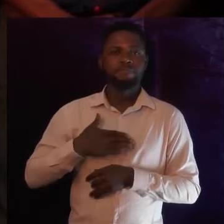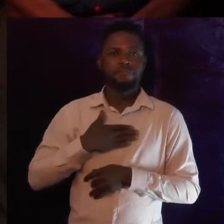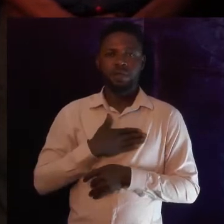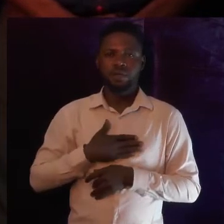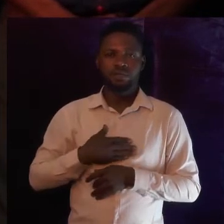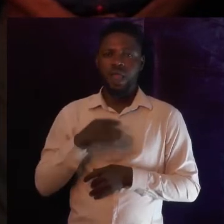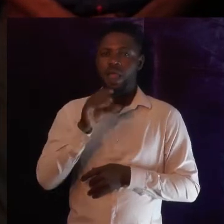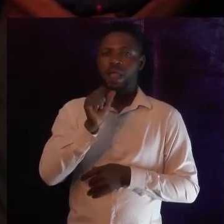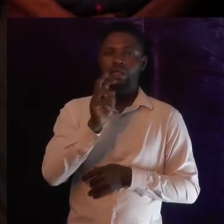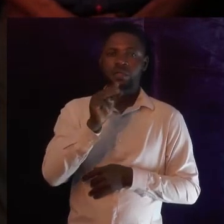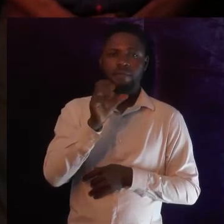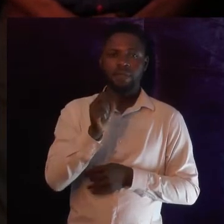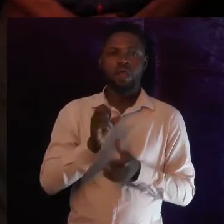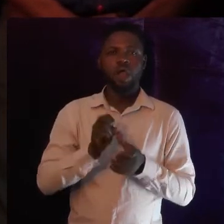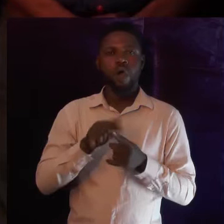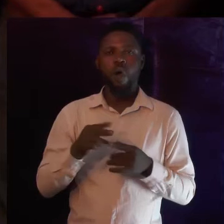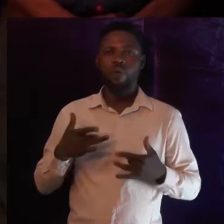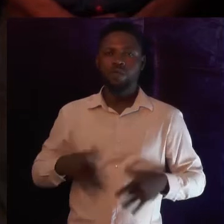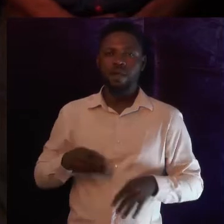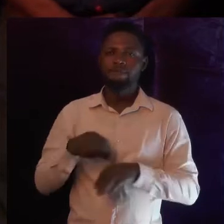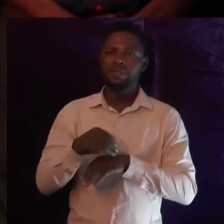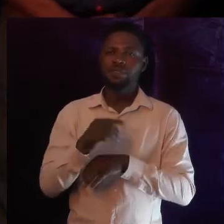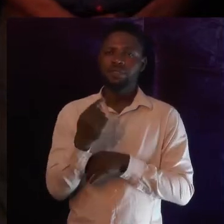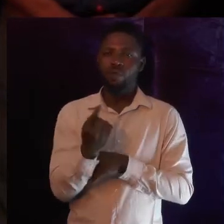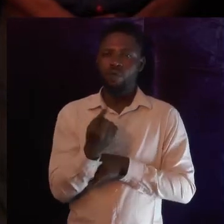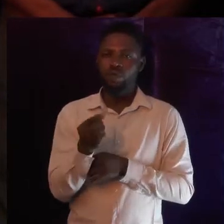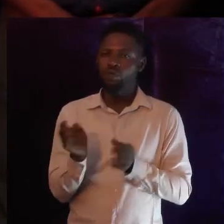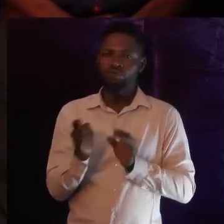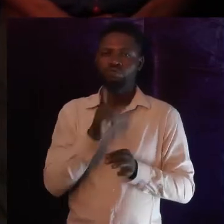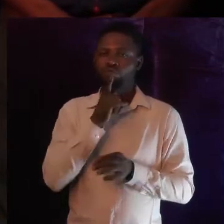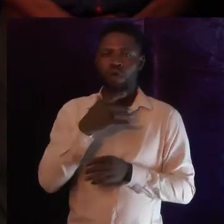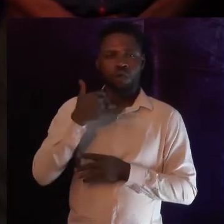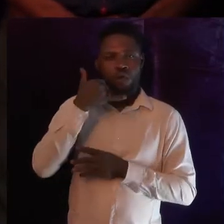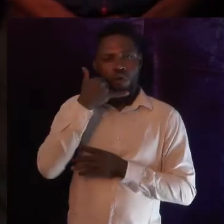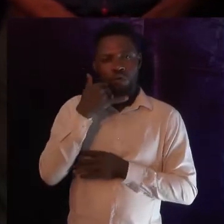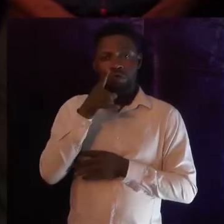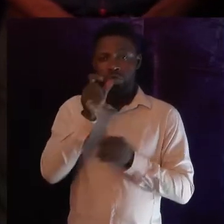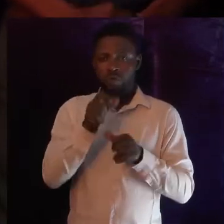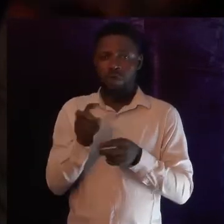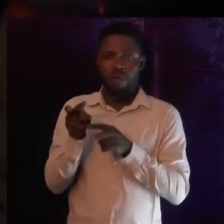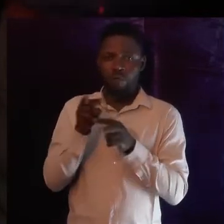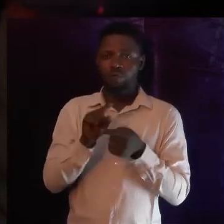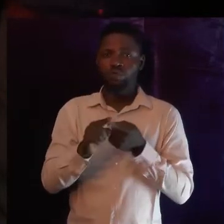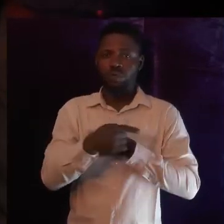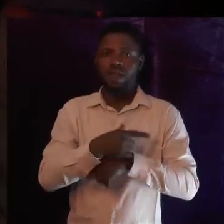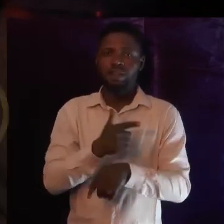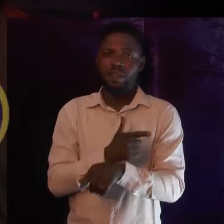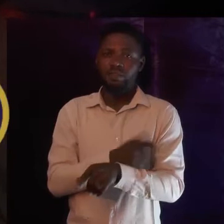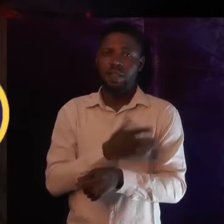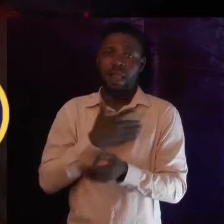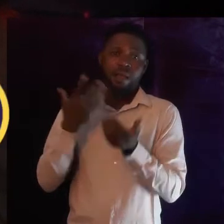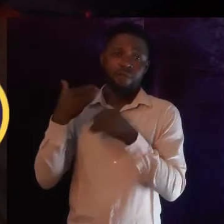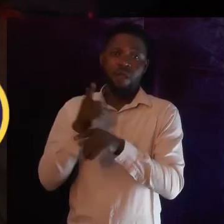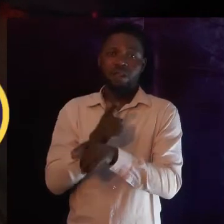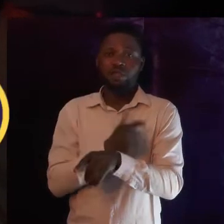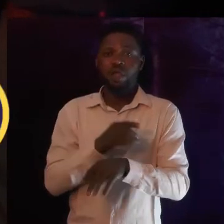081-50-86-5663. Please, SMS or WhatsApp messages only. Do not call. You can watch today's